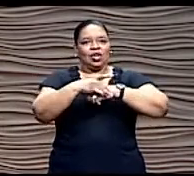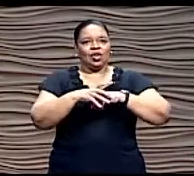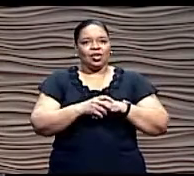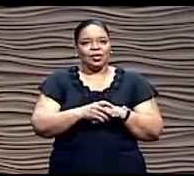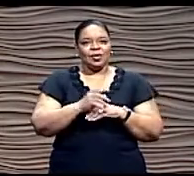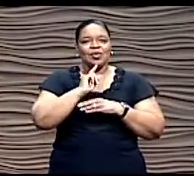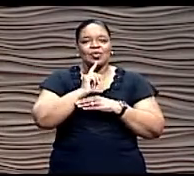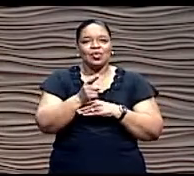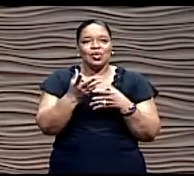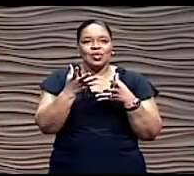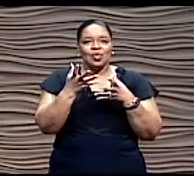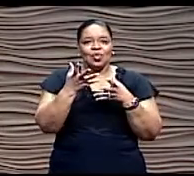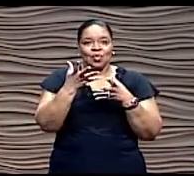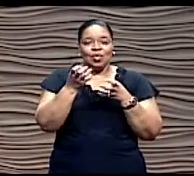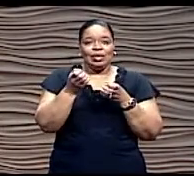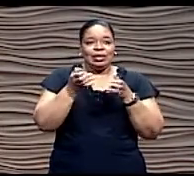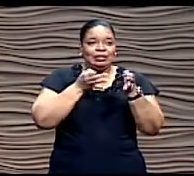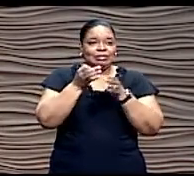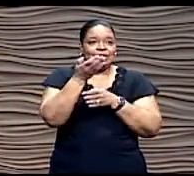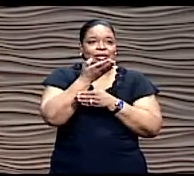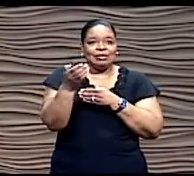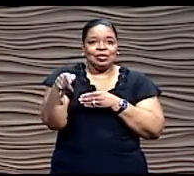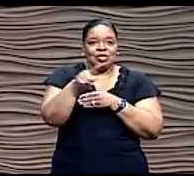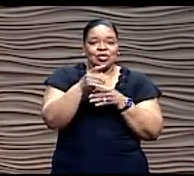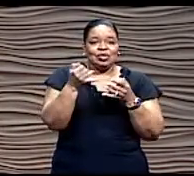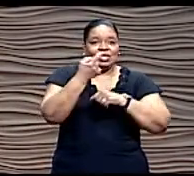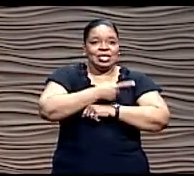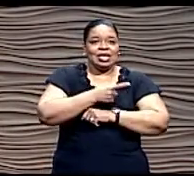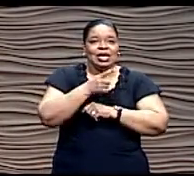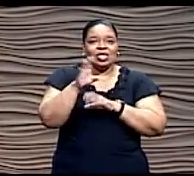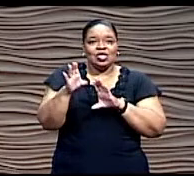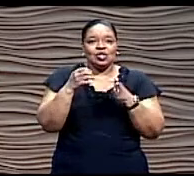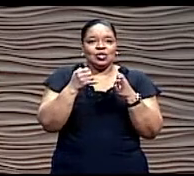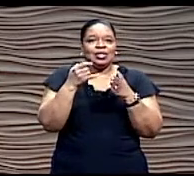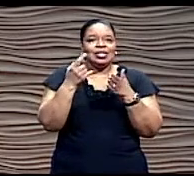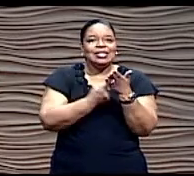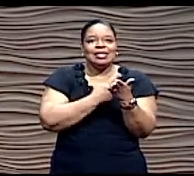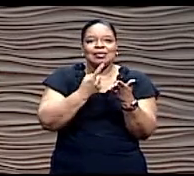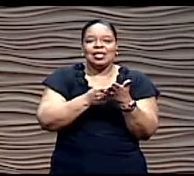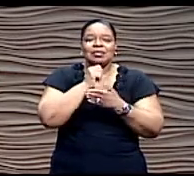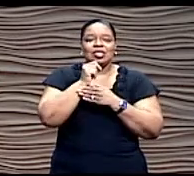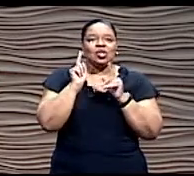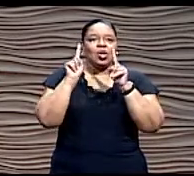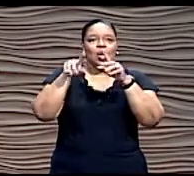I'll let you in on something that I do sometimes. I will go out.